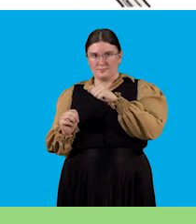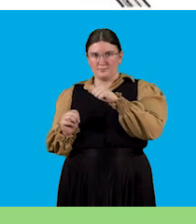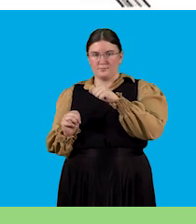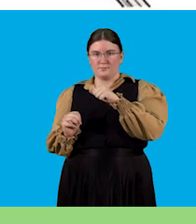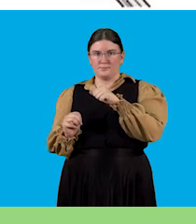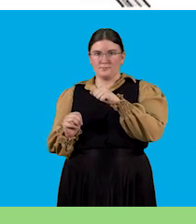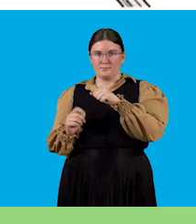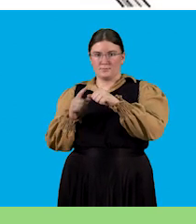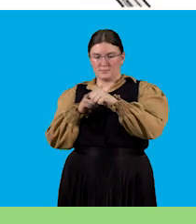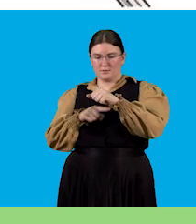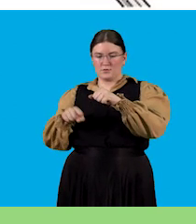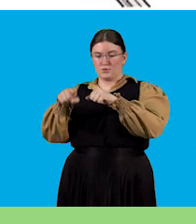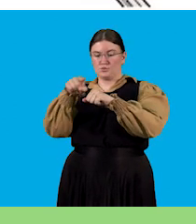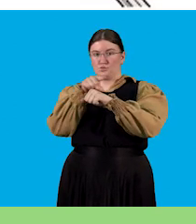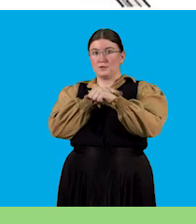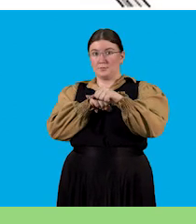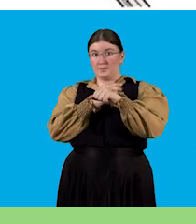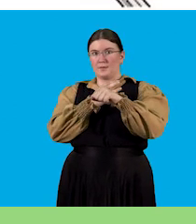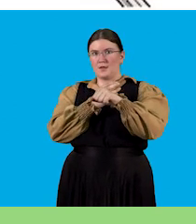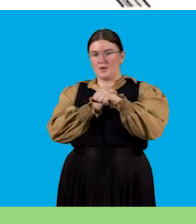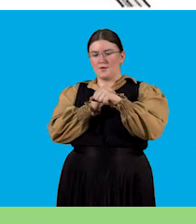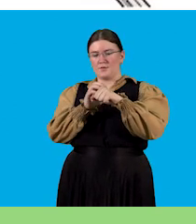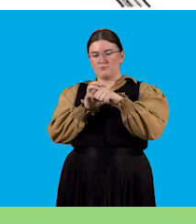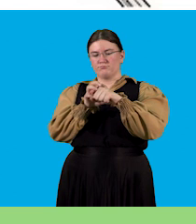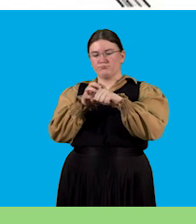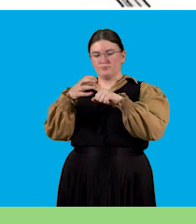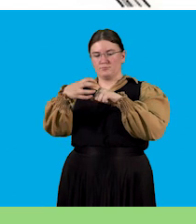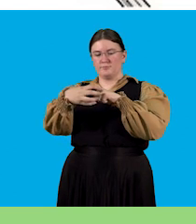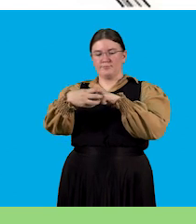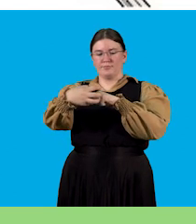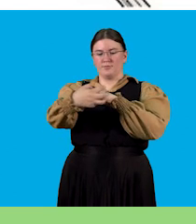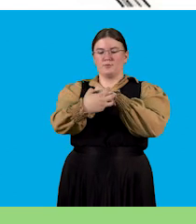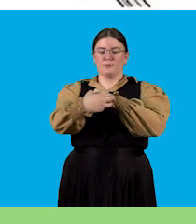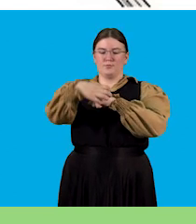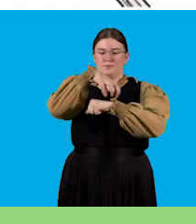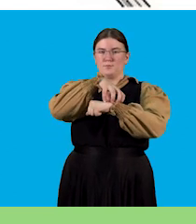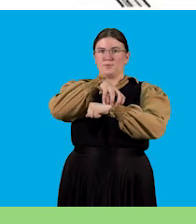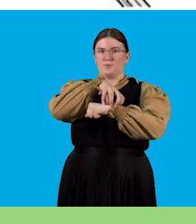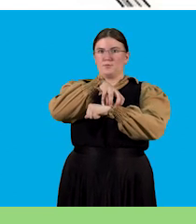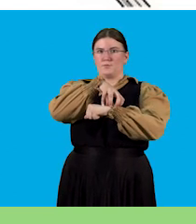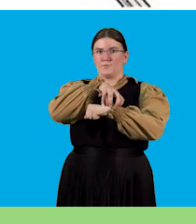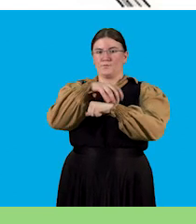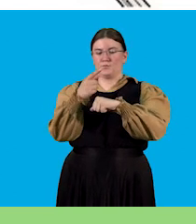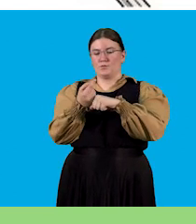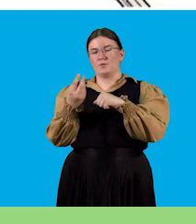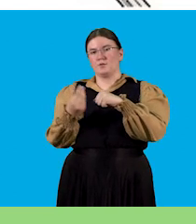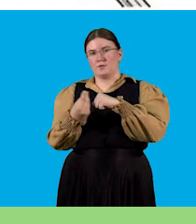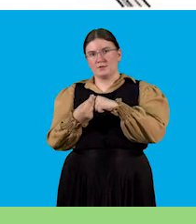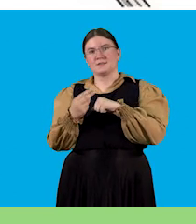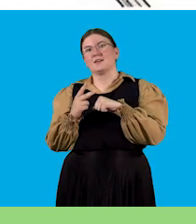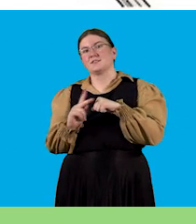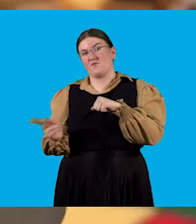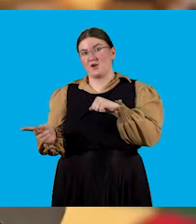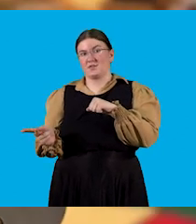And the cerebrum is divided into different lobes that have different functions and basically are responsible for